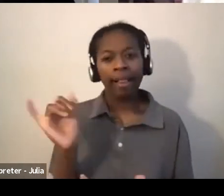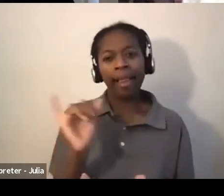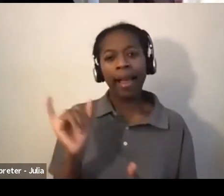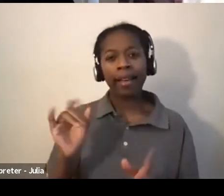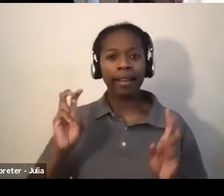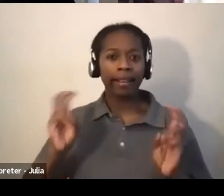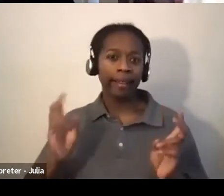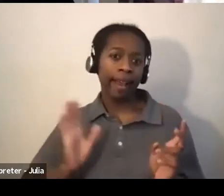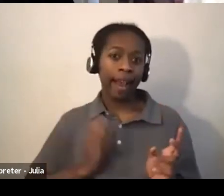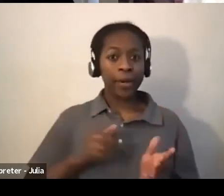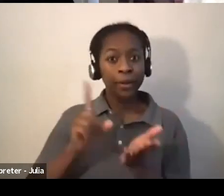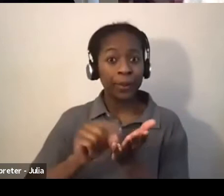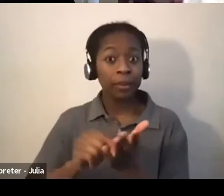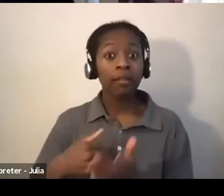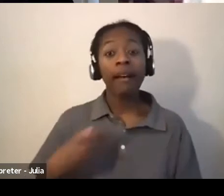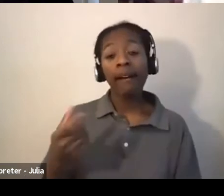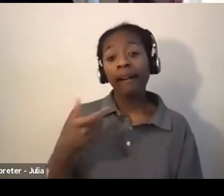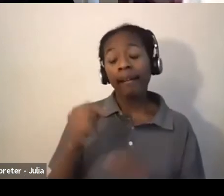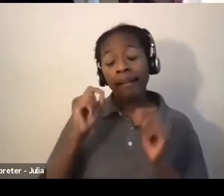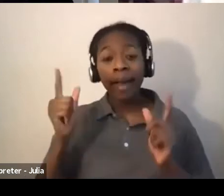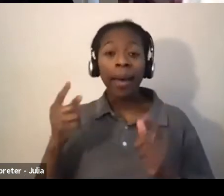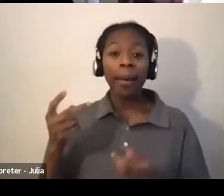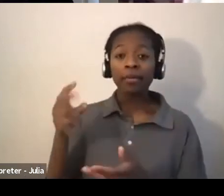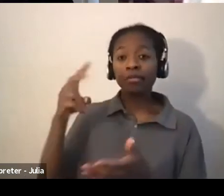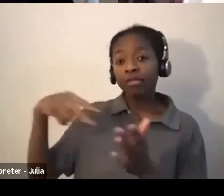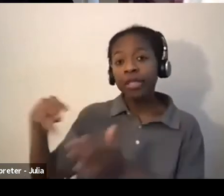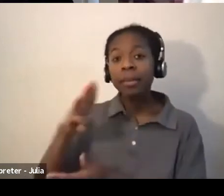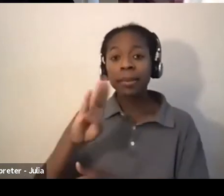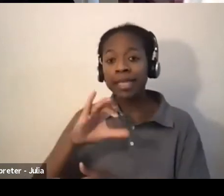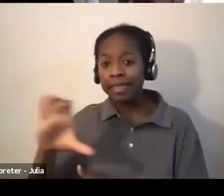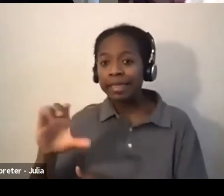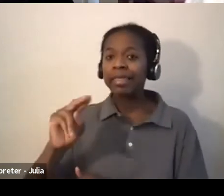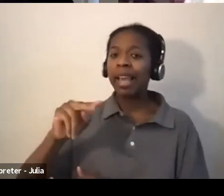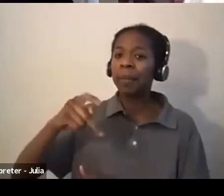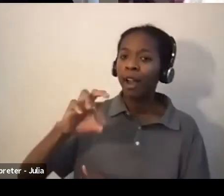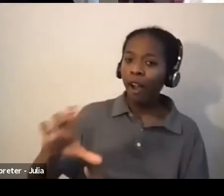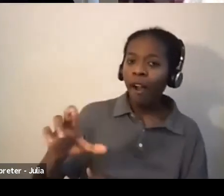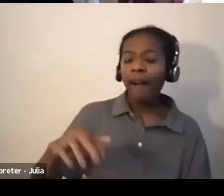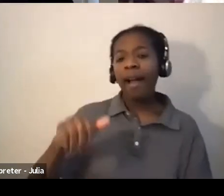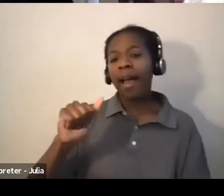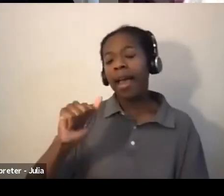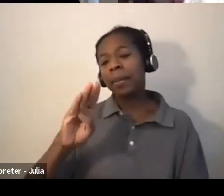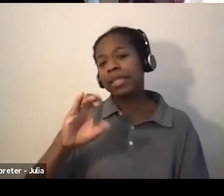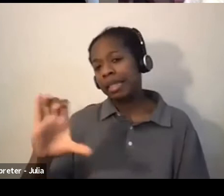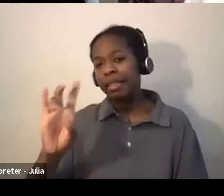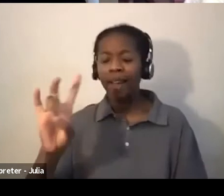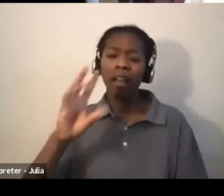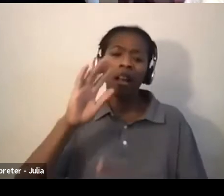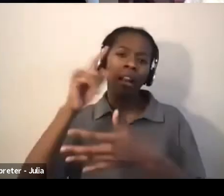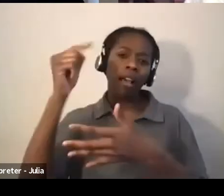for us. You know, I'll wake up and read the BBC and NPR on there and ABC 7 and KTLA, and I have all